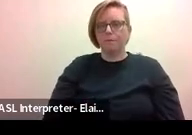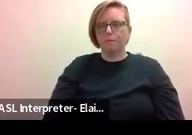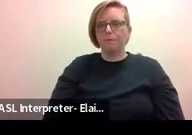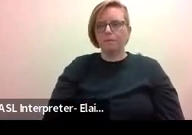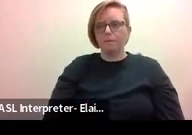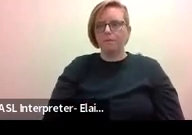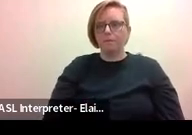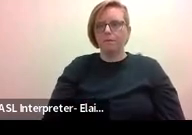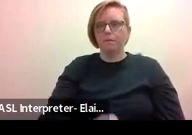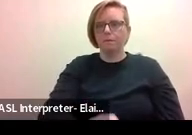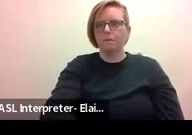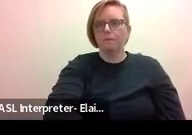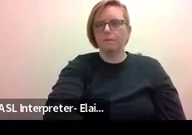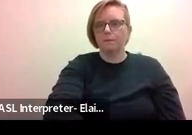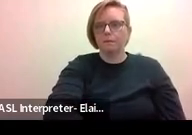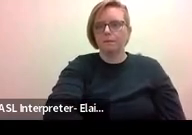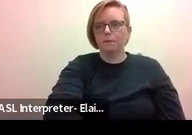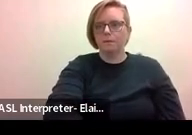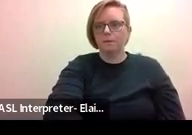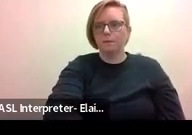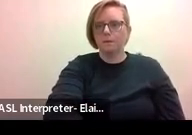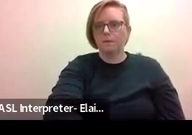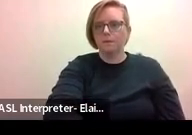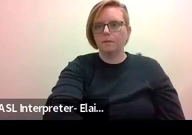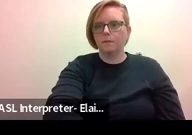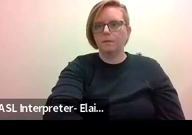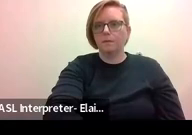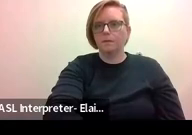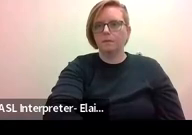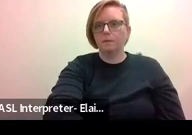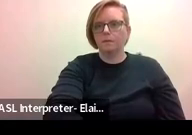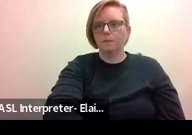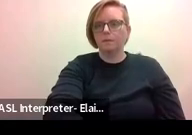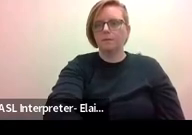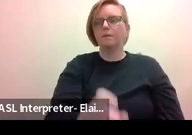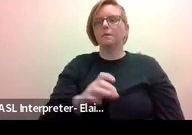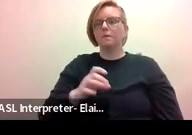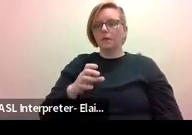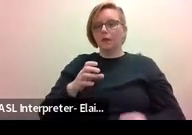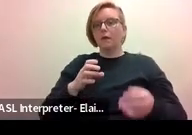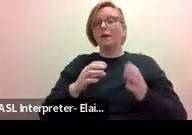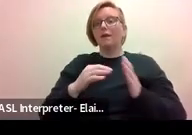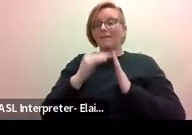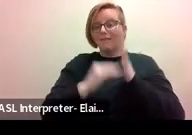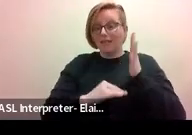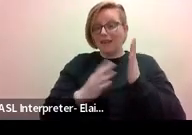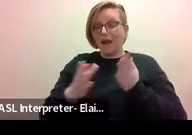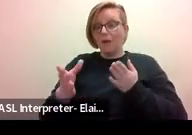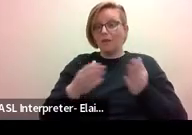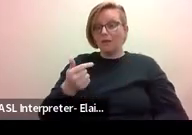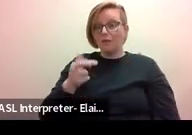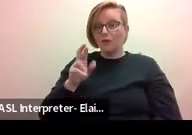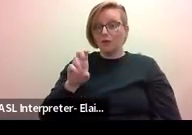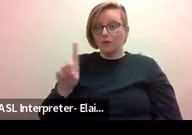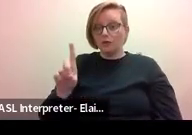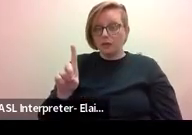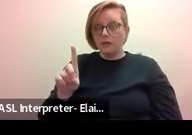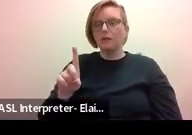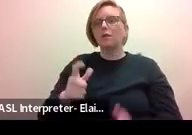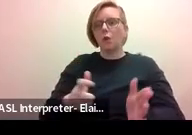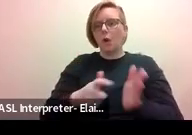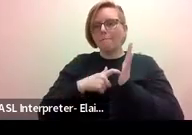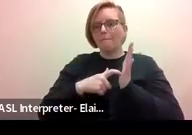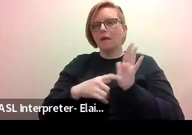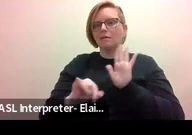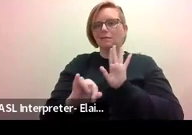Now, when you're filling out the service grid, just remember that you want to indicate the specialized